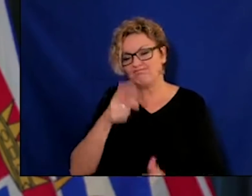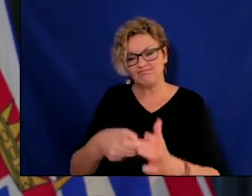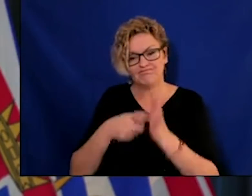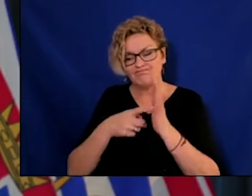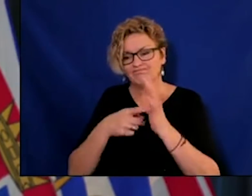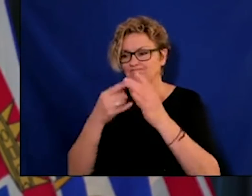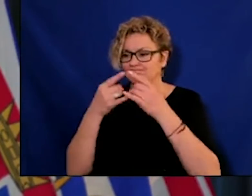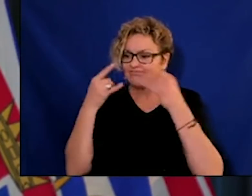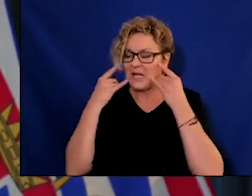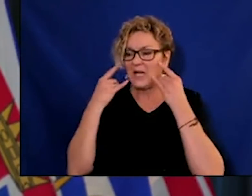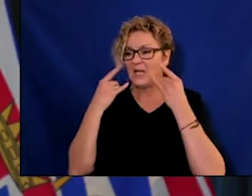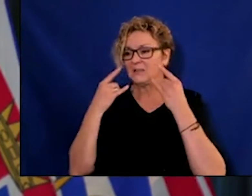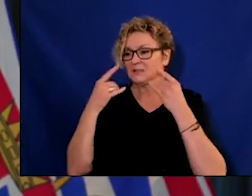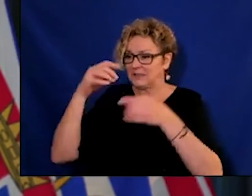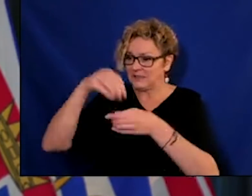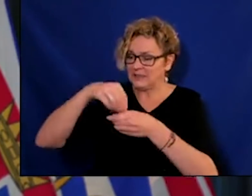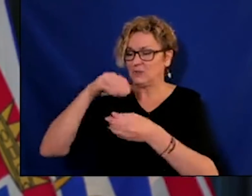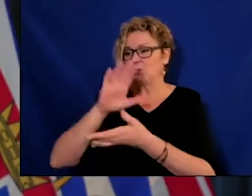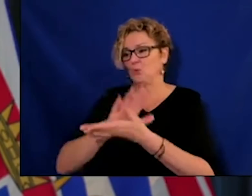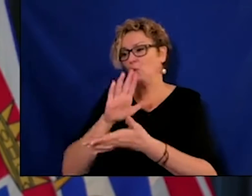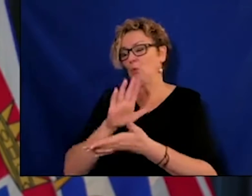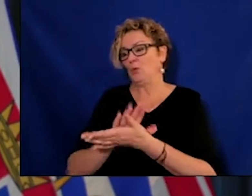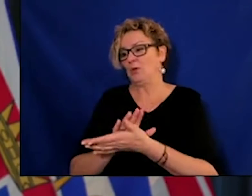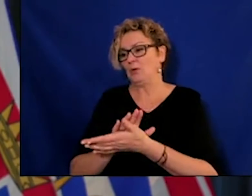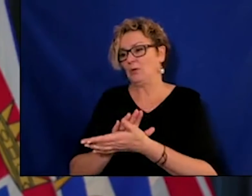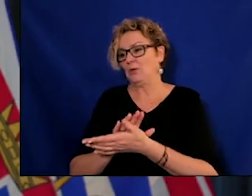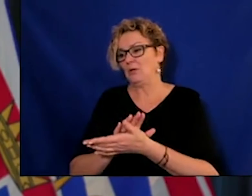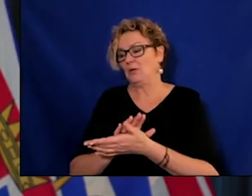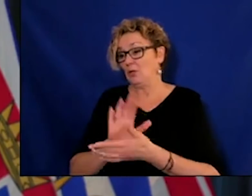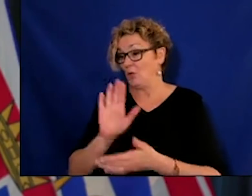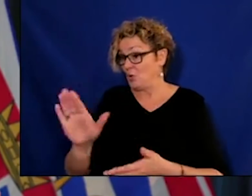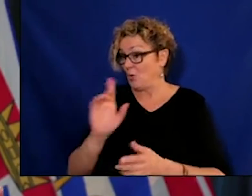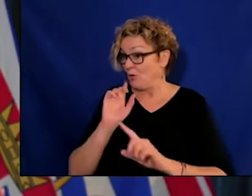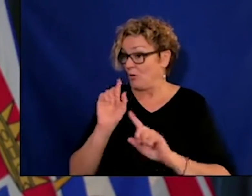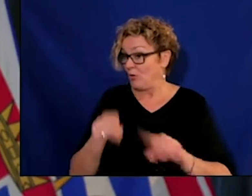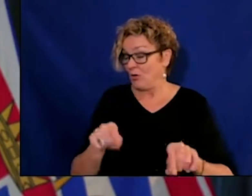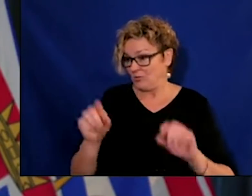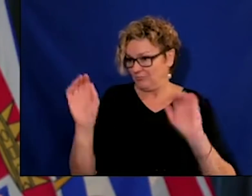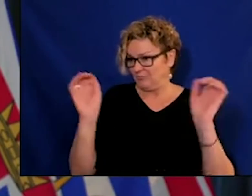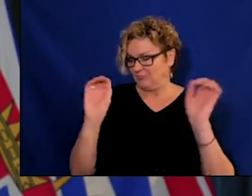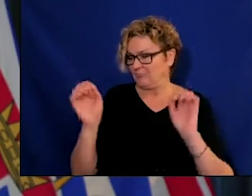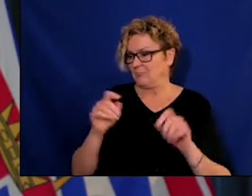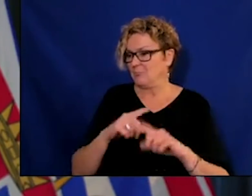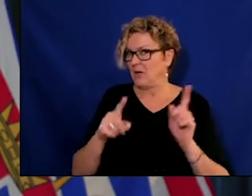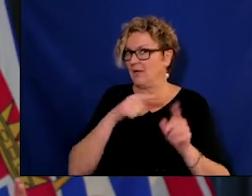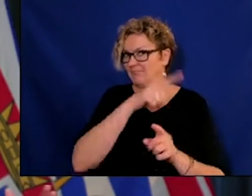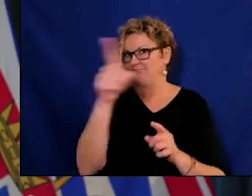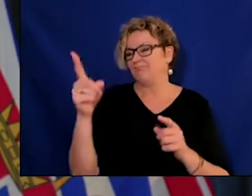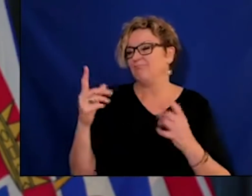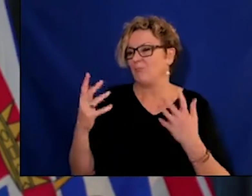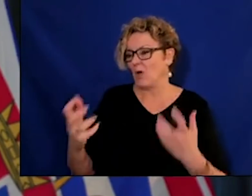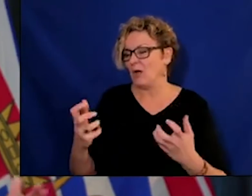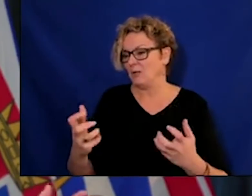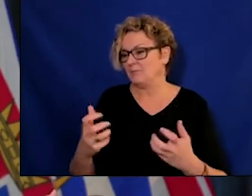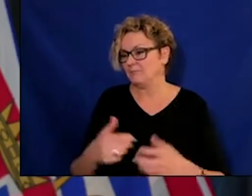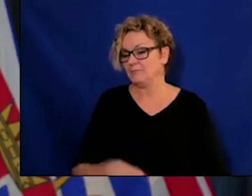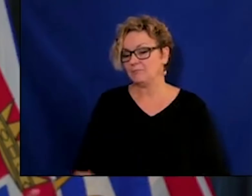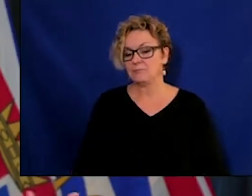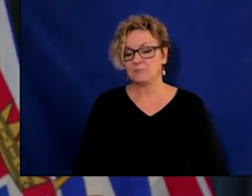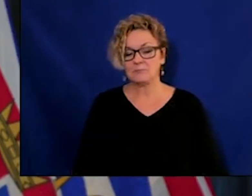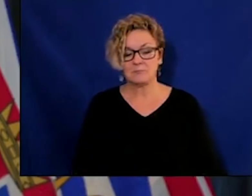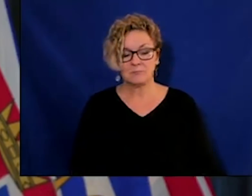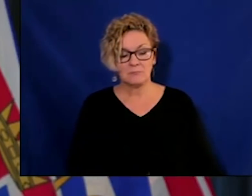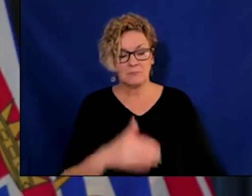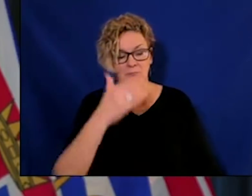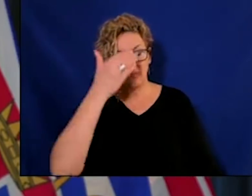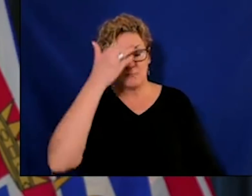schools? Yeah, so schools are not public spaces where we're with a variety of different people